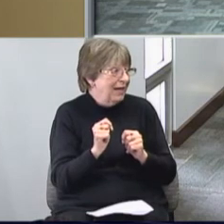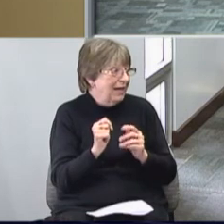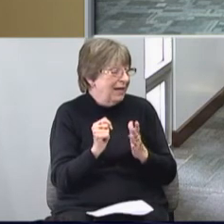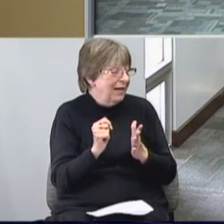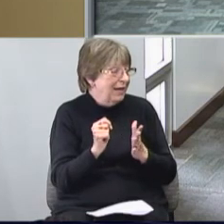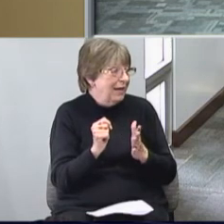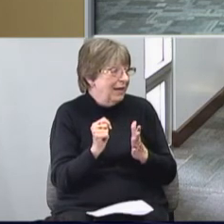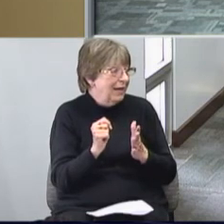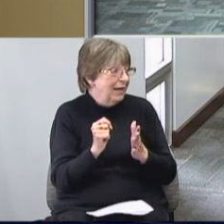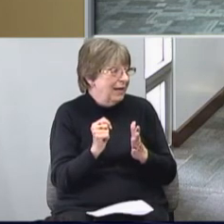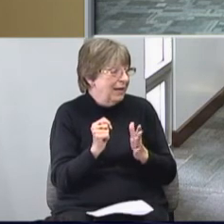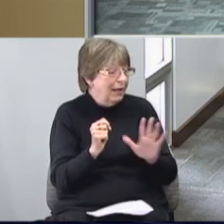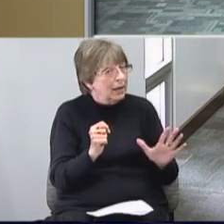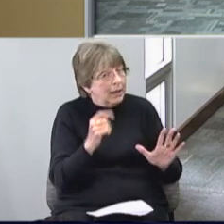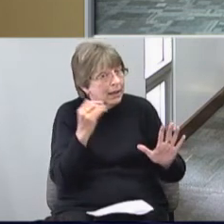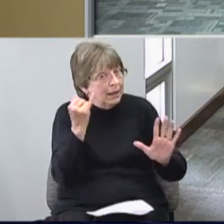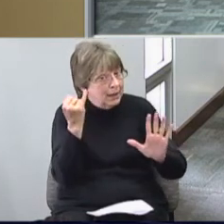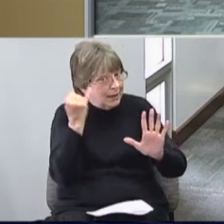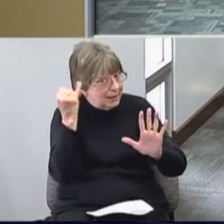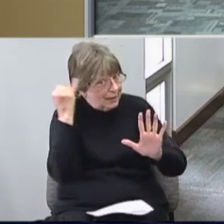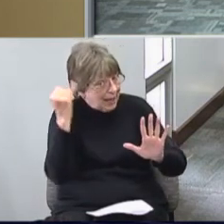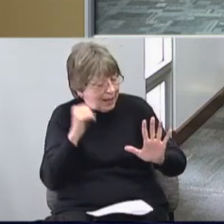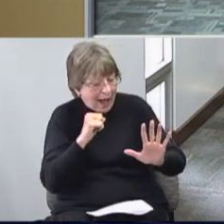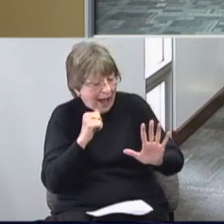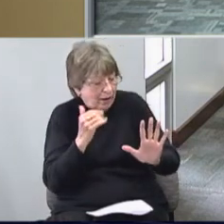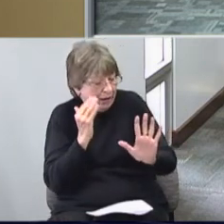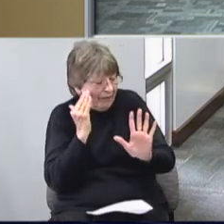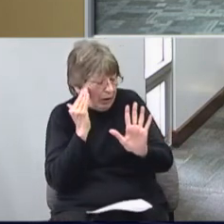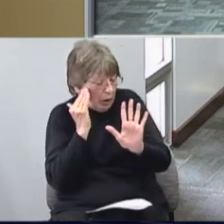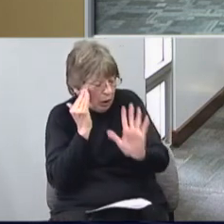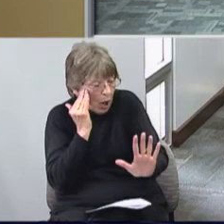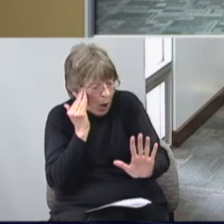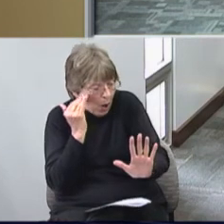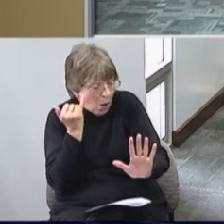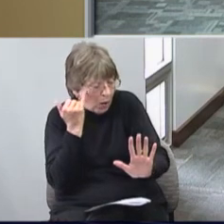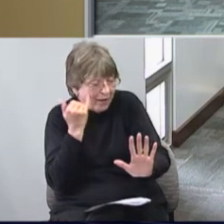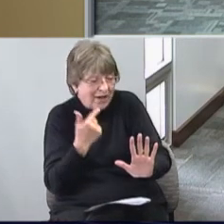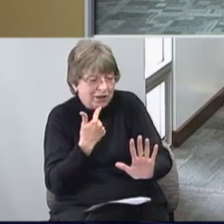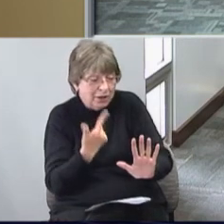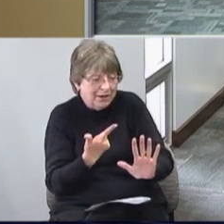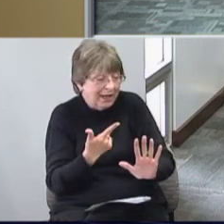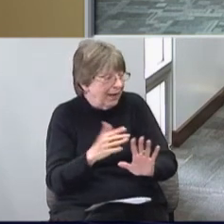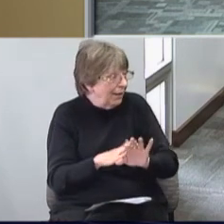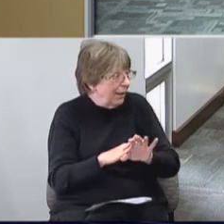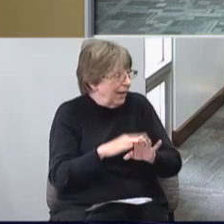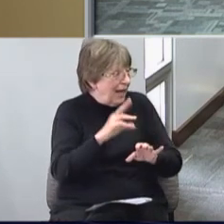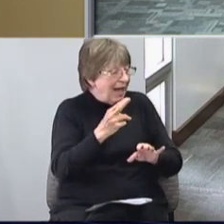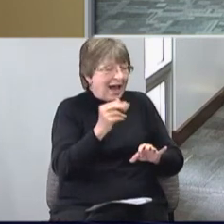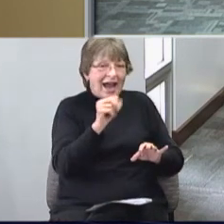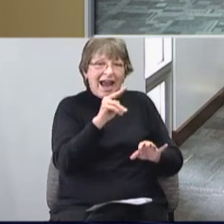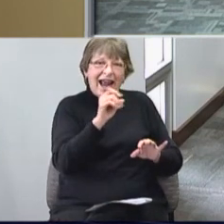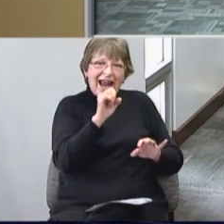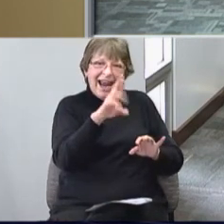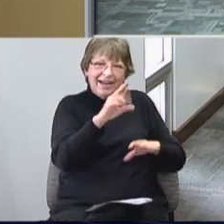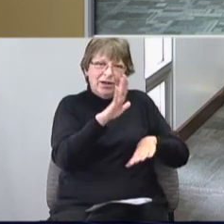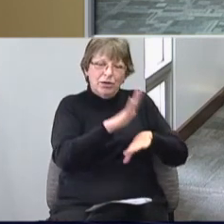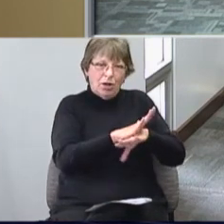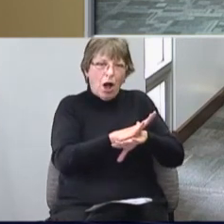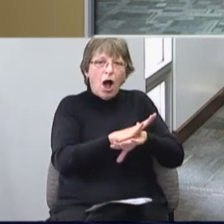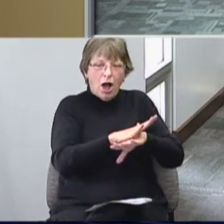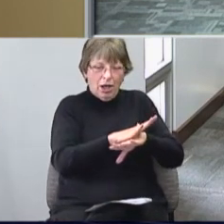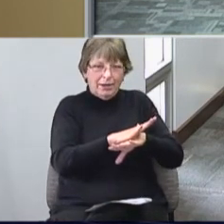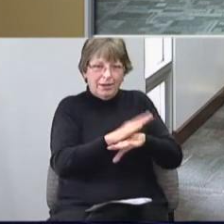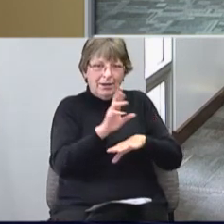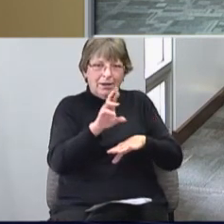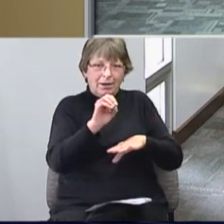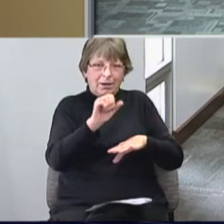purchase, and this is just an idea, so I don't even know if I should bring it up, but purchase little hangers that would go on the real estate signs that say